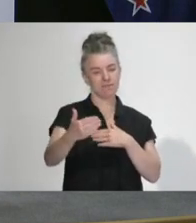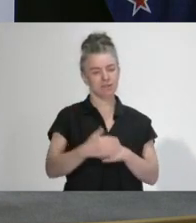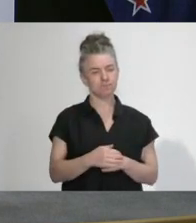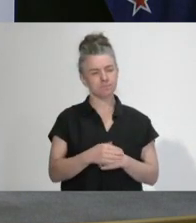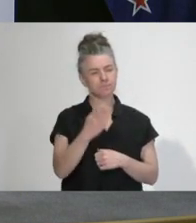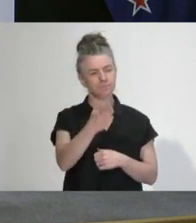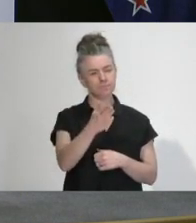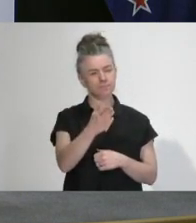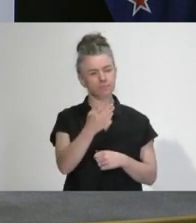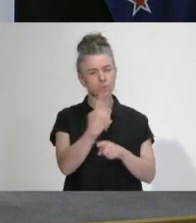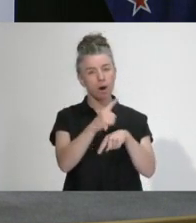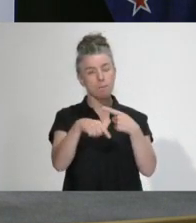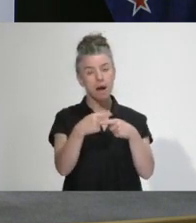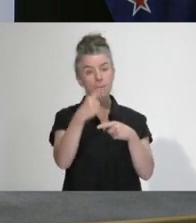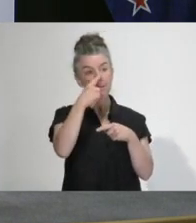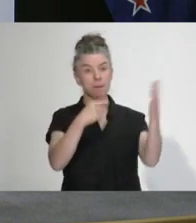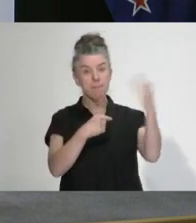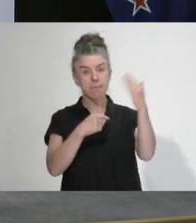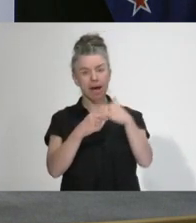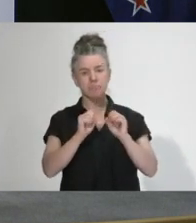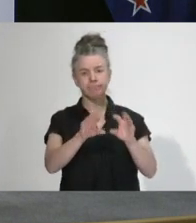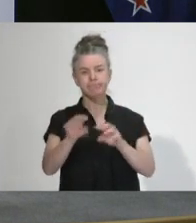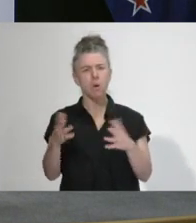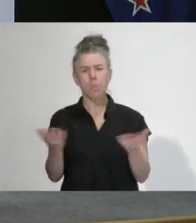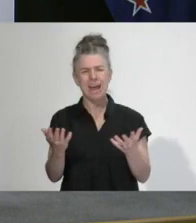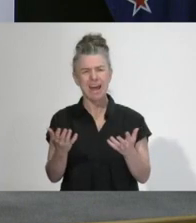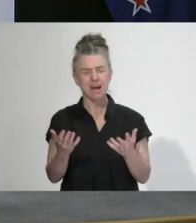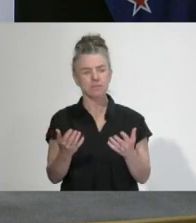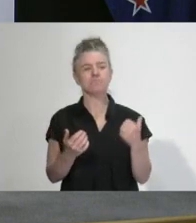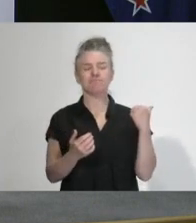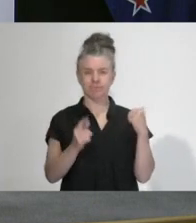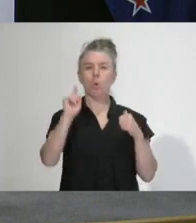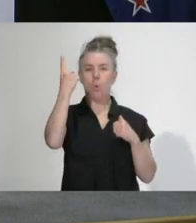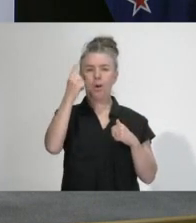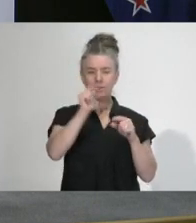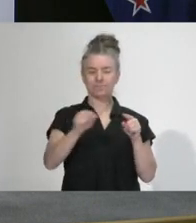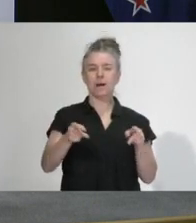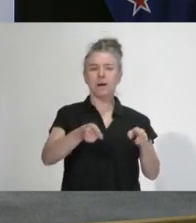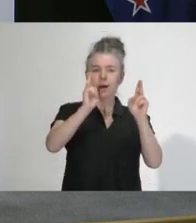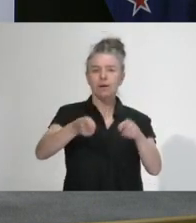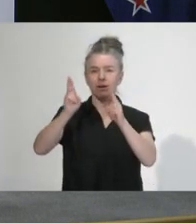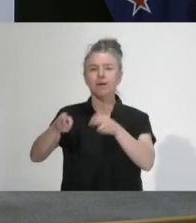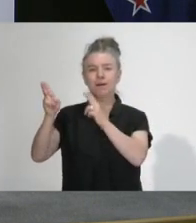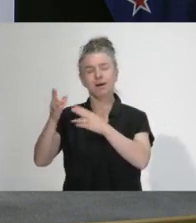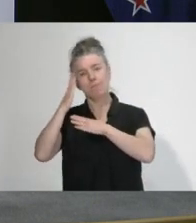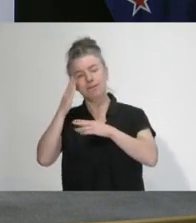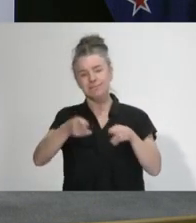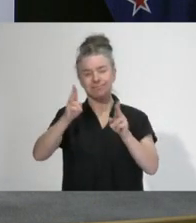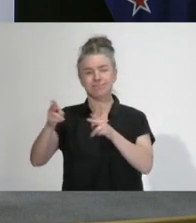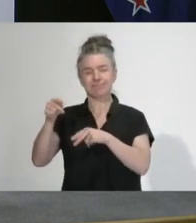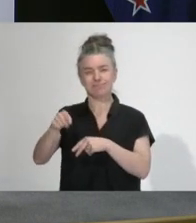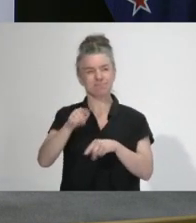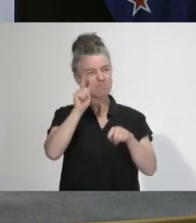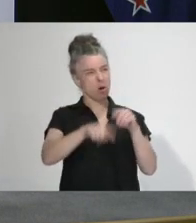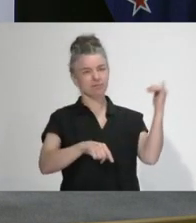Hotels. Yeah. Where will those hotels be? They're across Auckland, as you would expect. That is where we predominantly are having those international